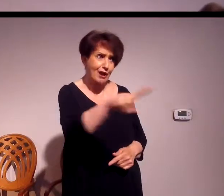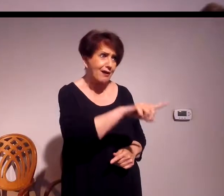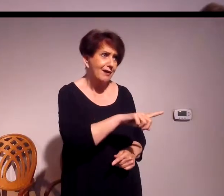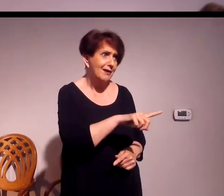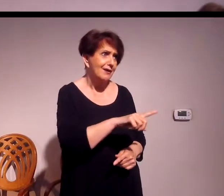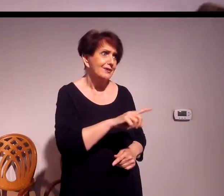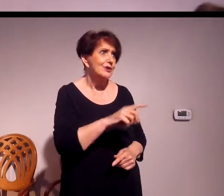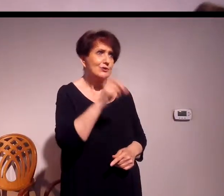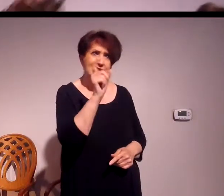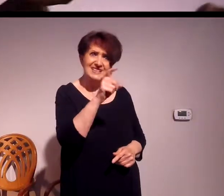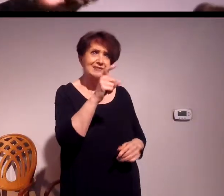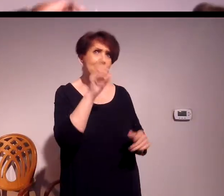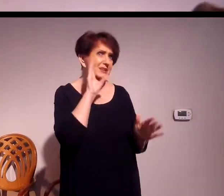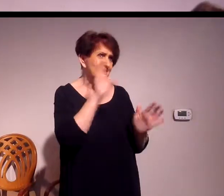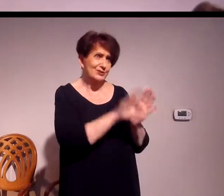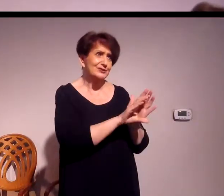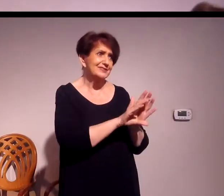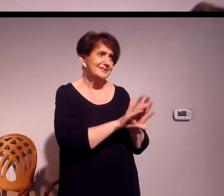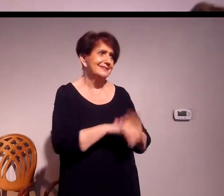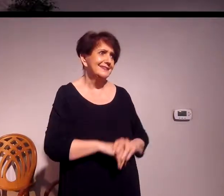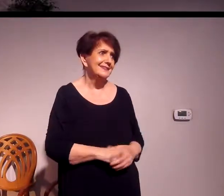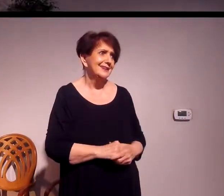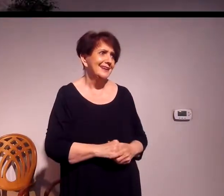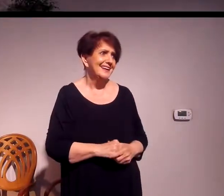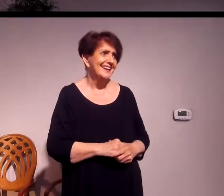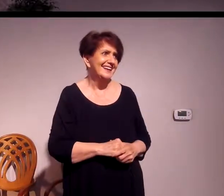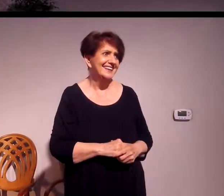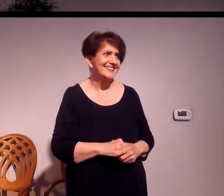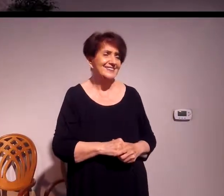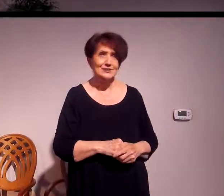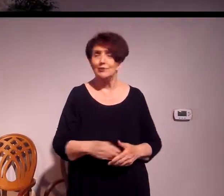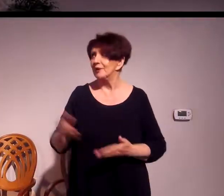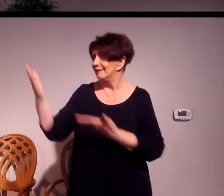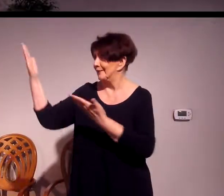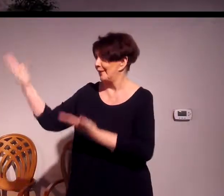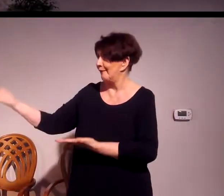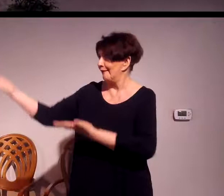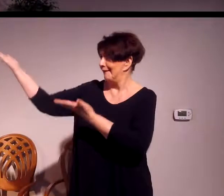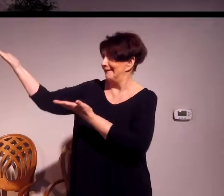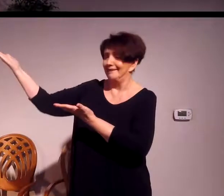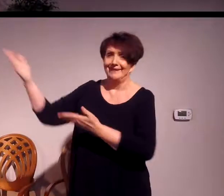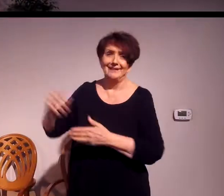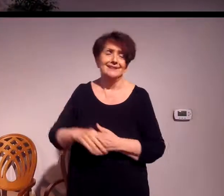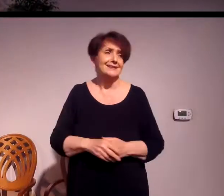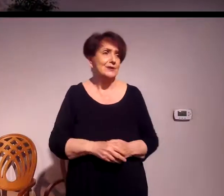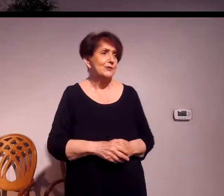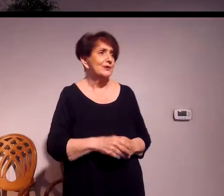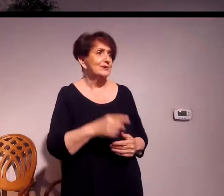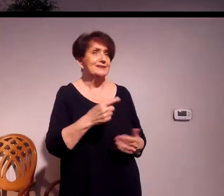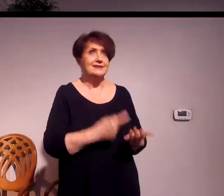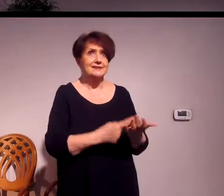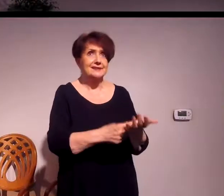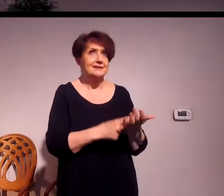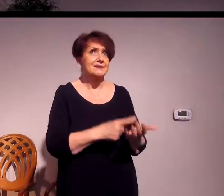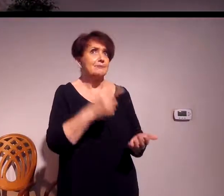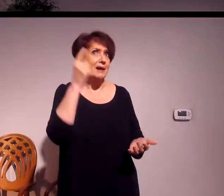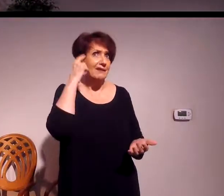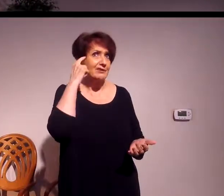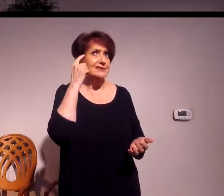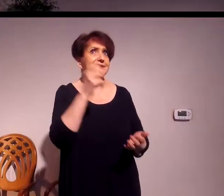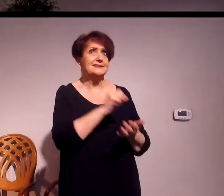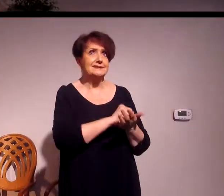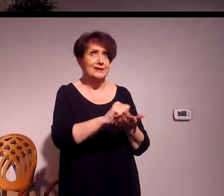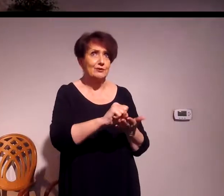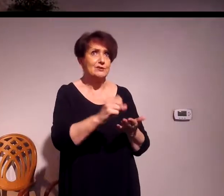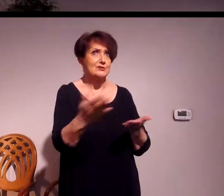y'all into slides. So, you know, these are the slides, okay? I ain't into the slides, but... So, you see, we're going to talk about mindfulness, sacred service, sacred giving.